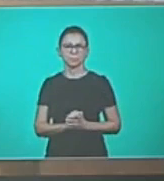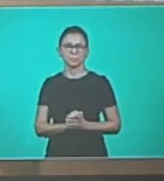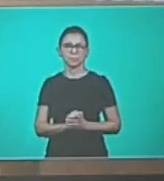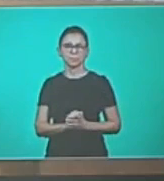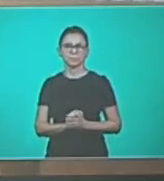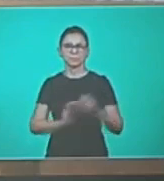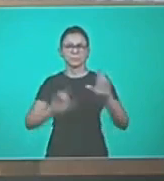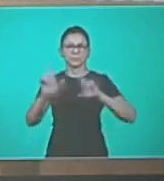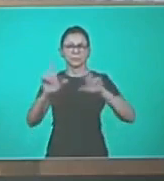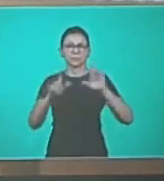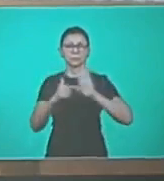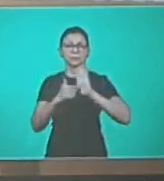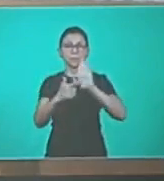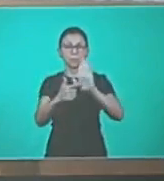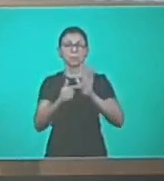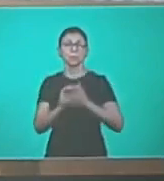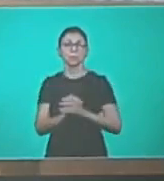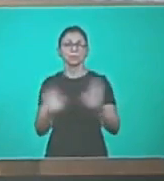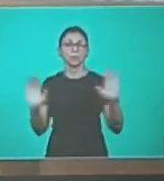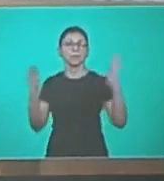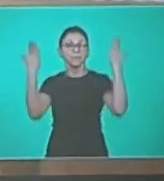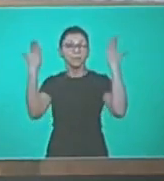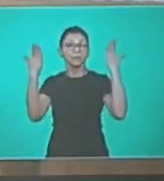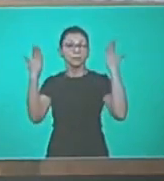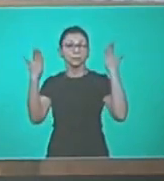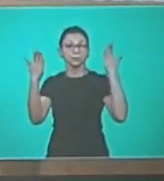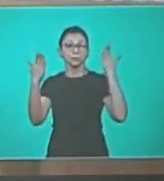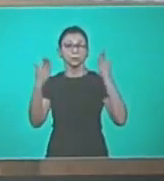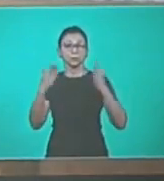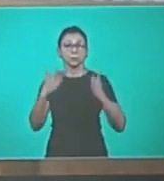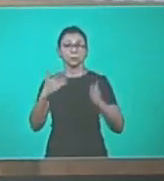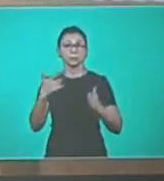is trying to watch besides the internet,